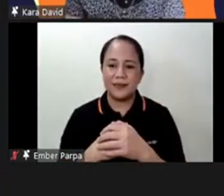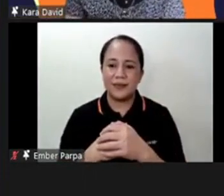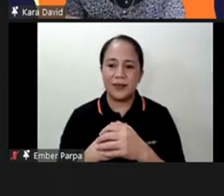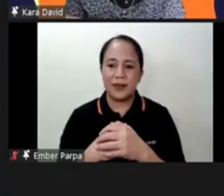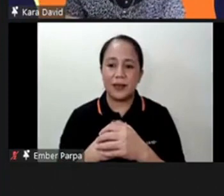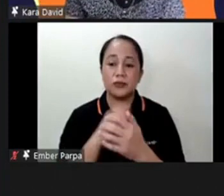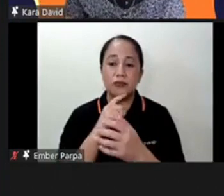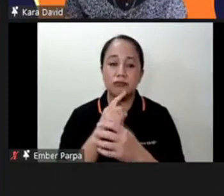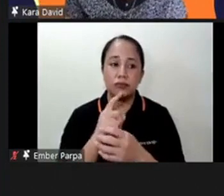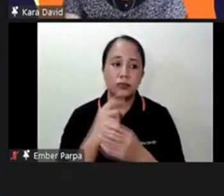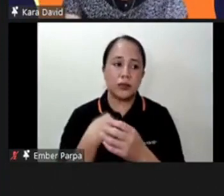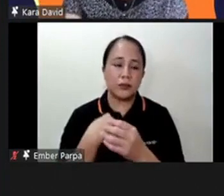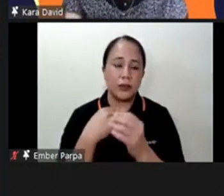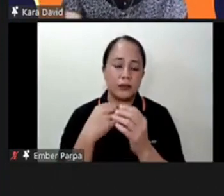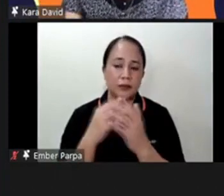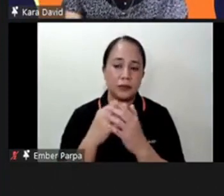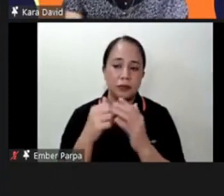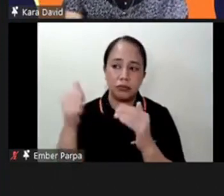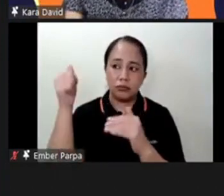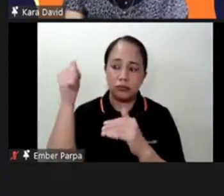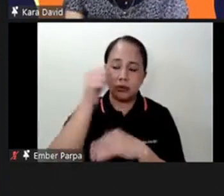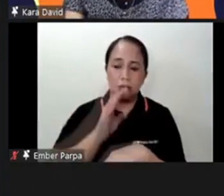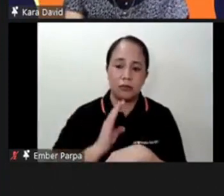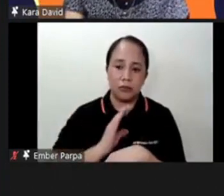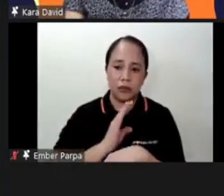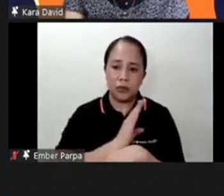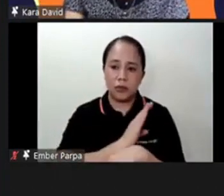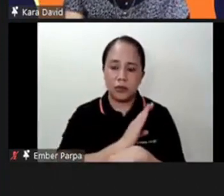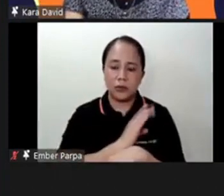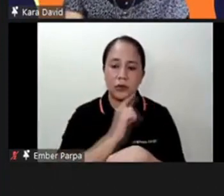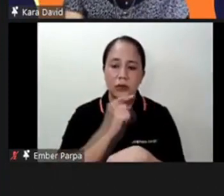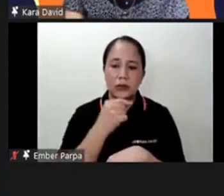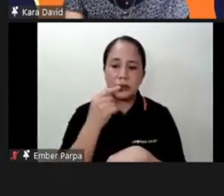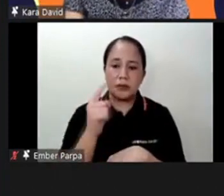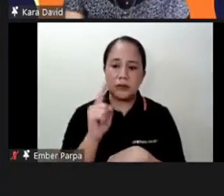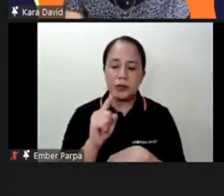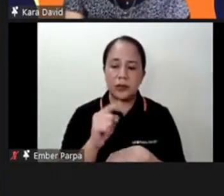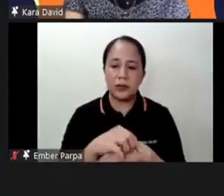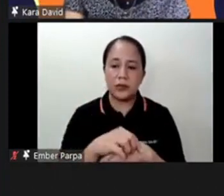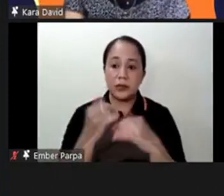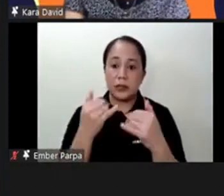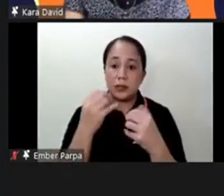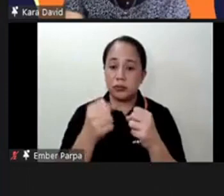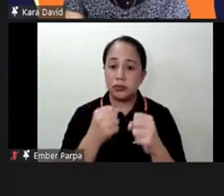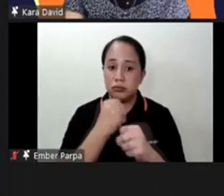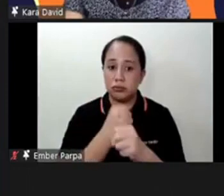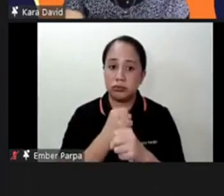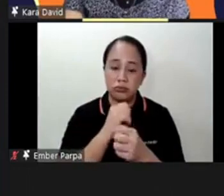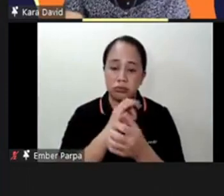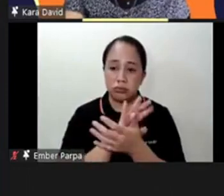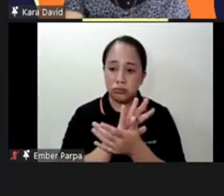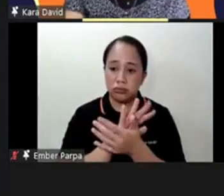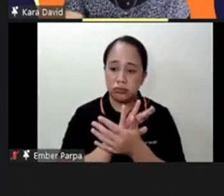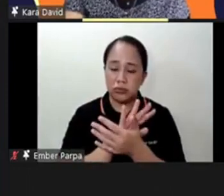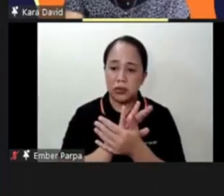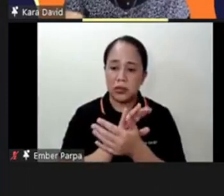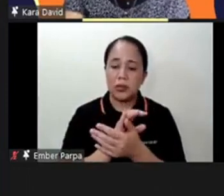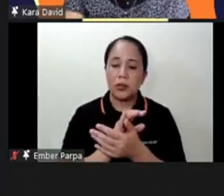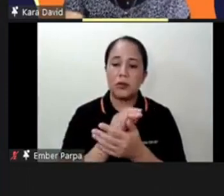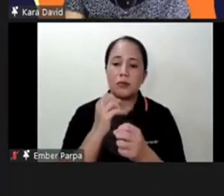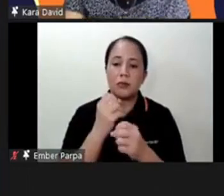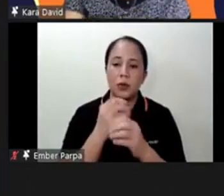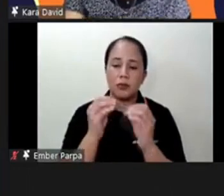In fact, the chair of our board, David Bradley, said that in this year of COVID, we have made